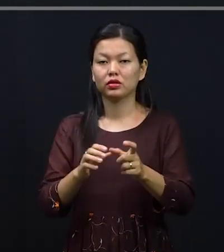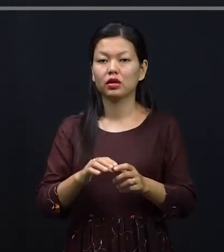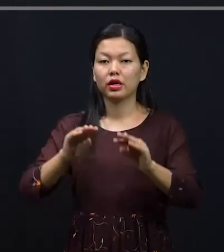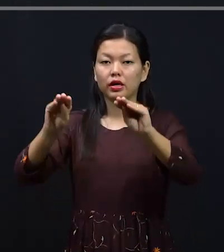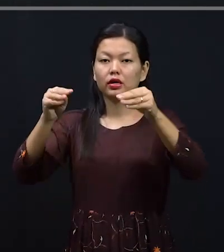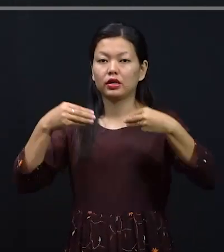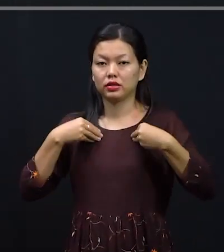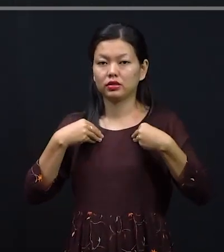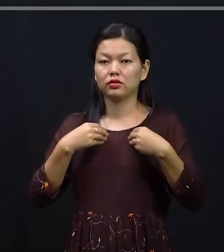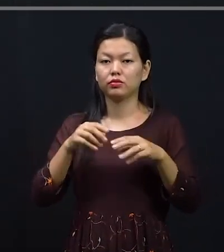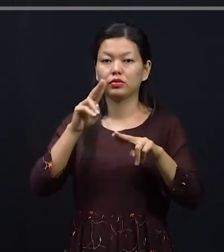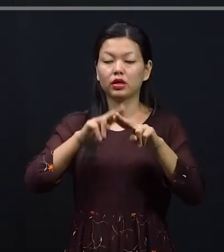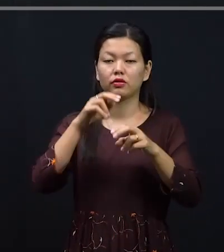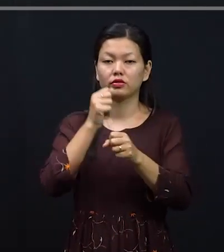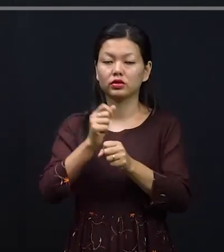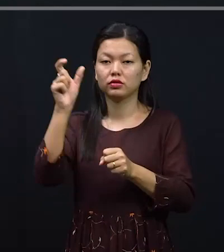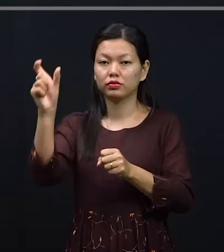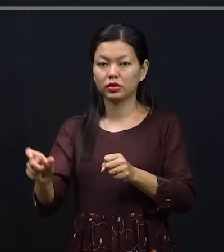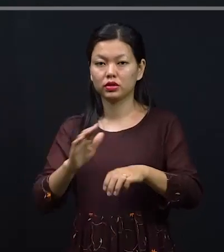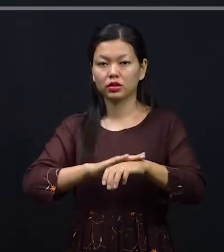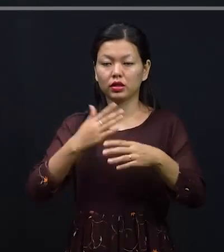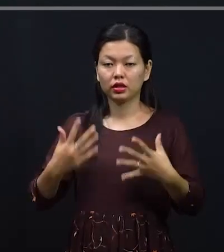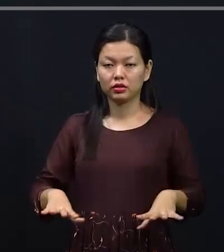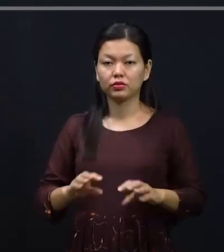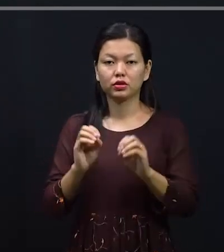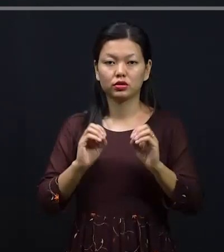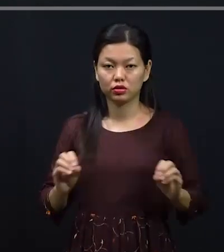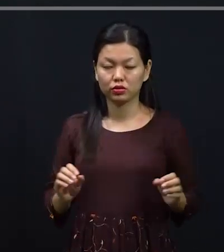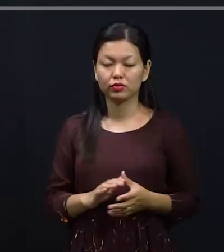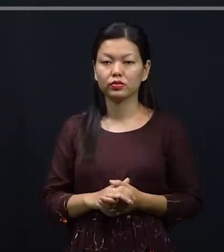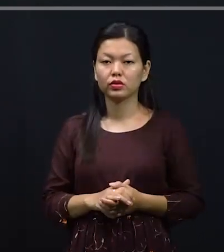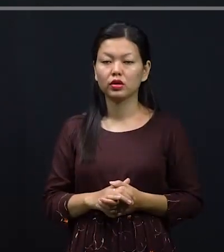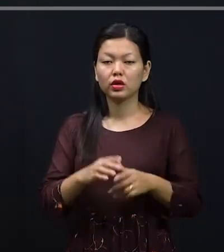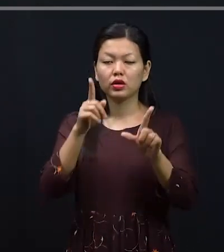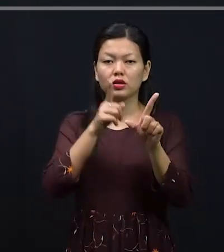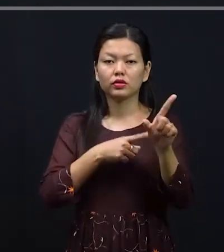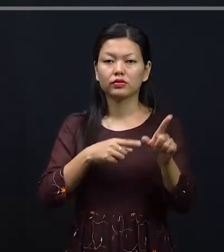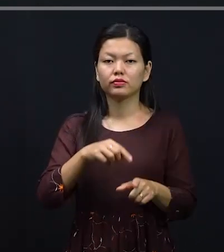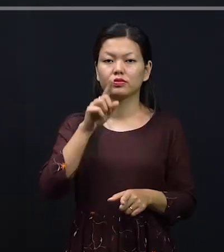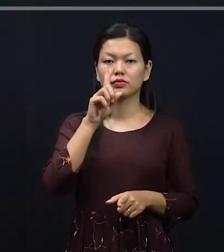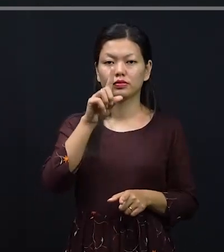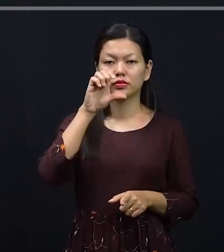his experiment on this. So in the year